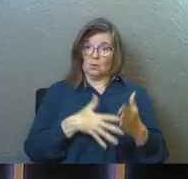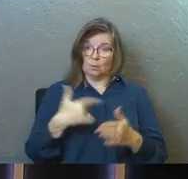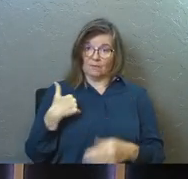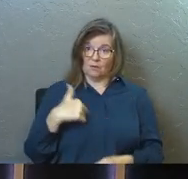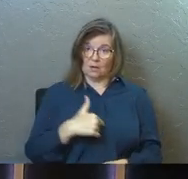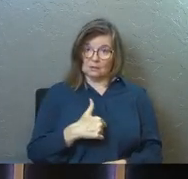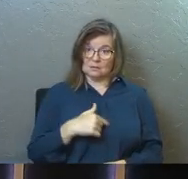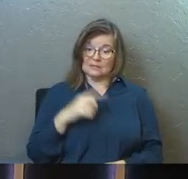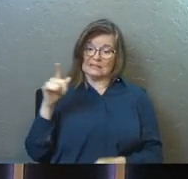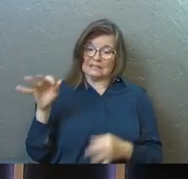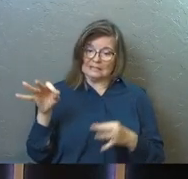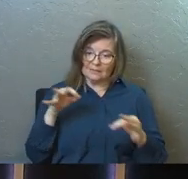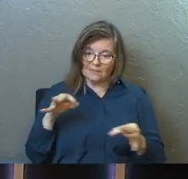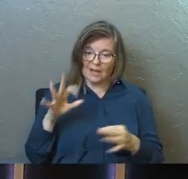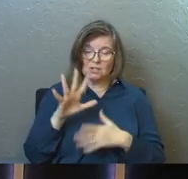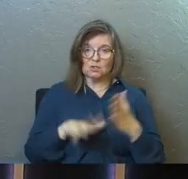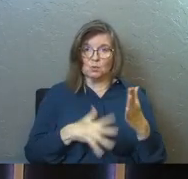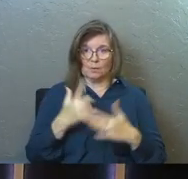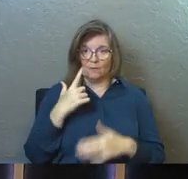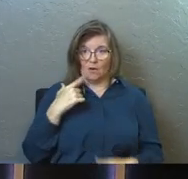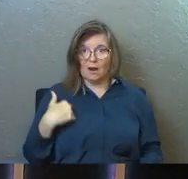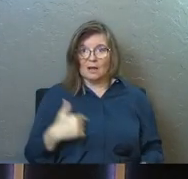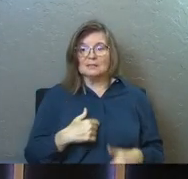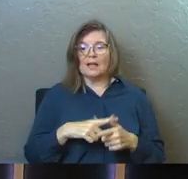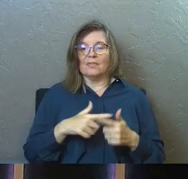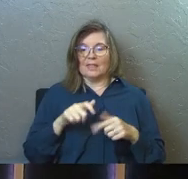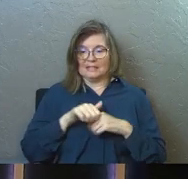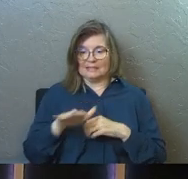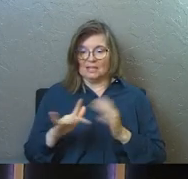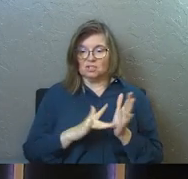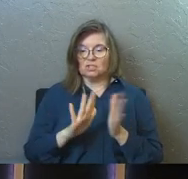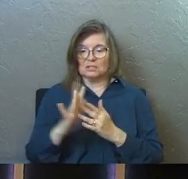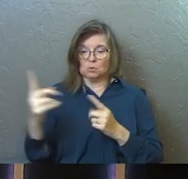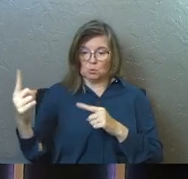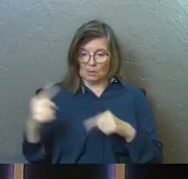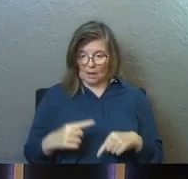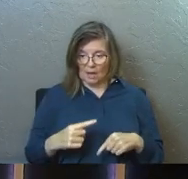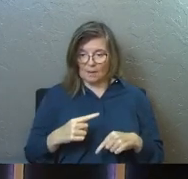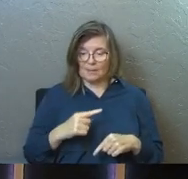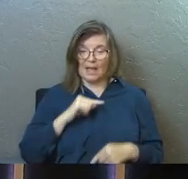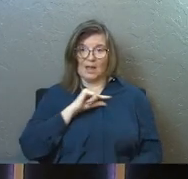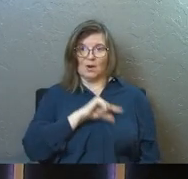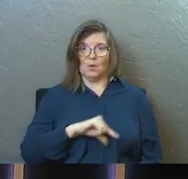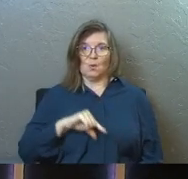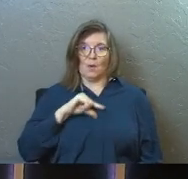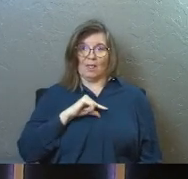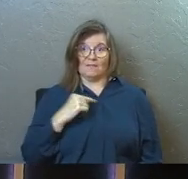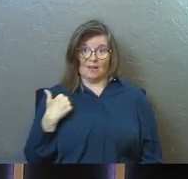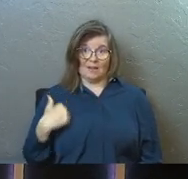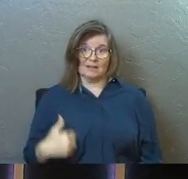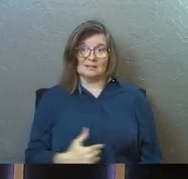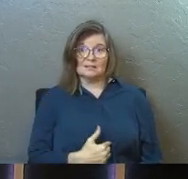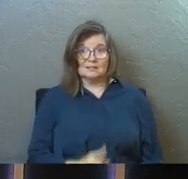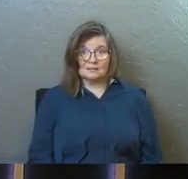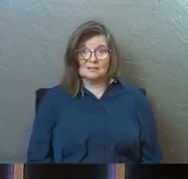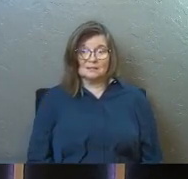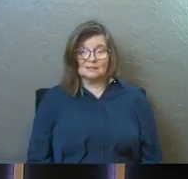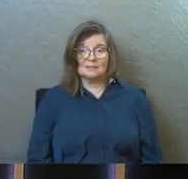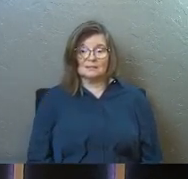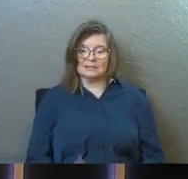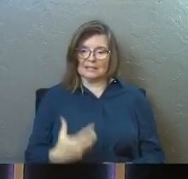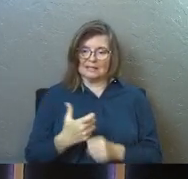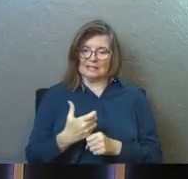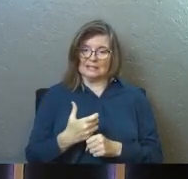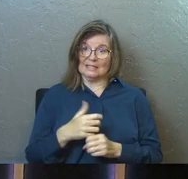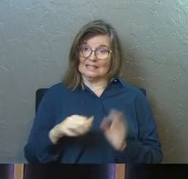for us. He defines the rubric for us, and then he sends Jesus to come and qualify us.